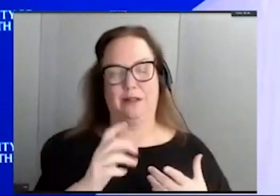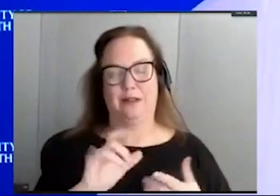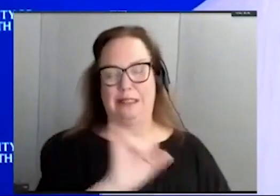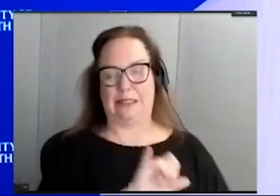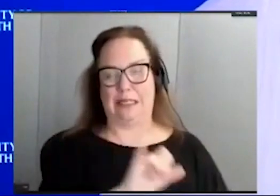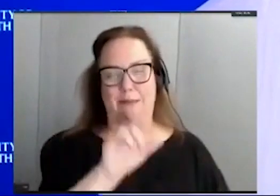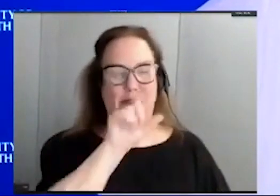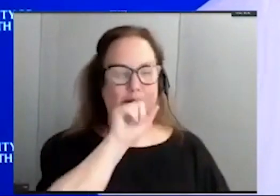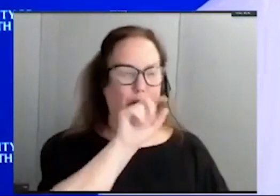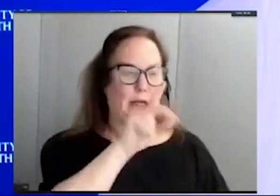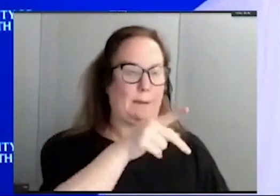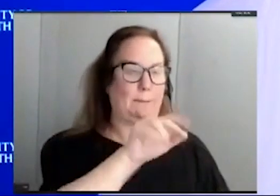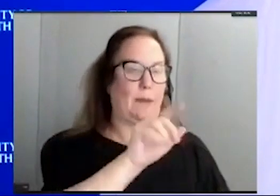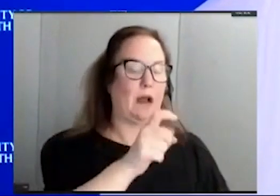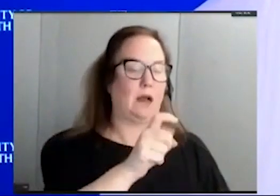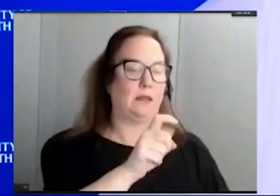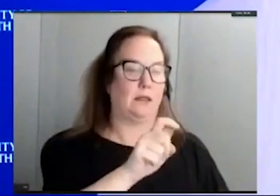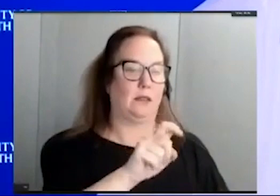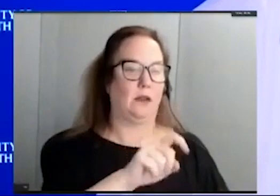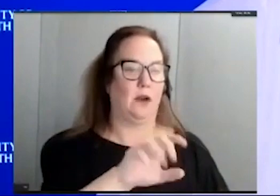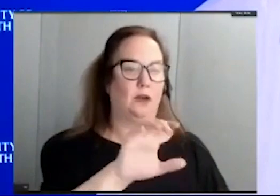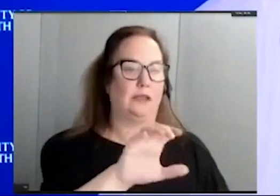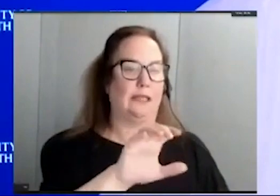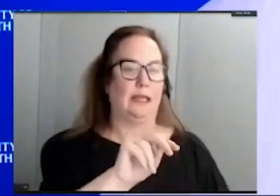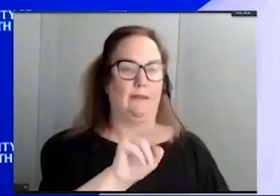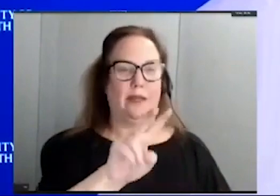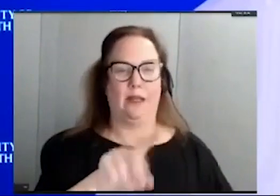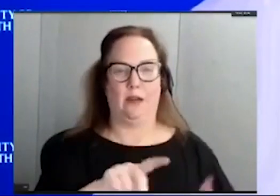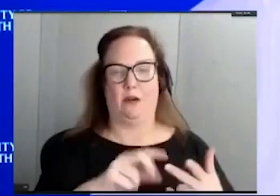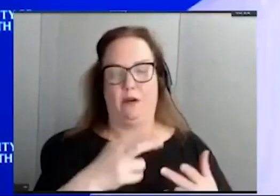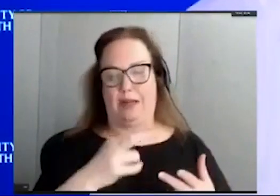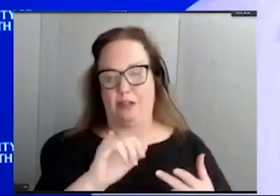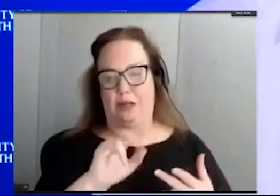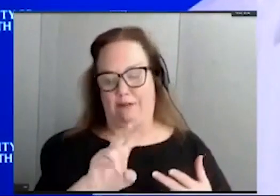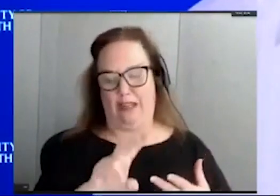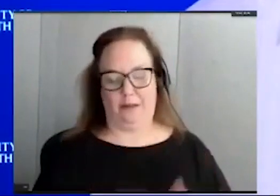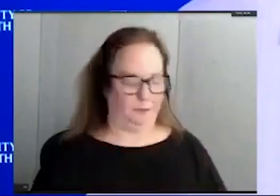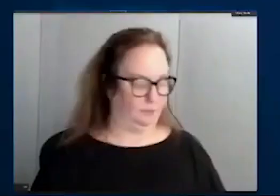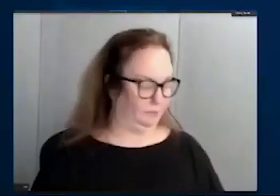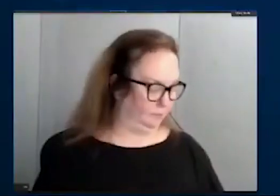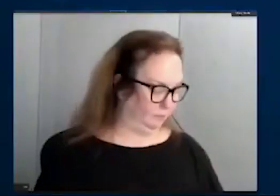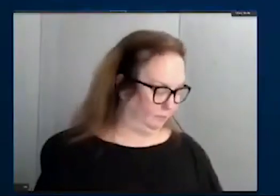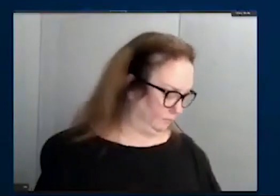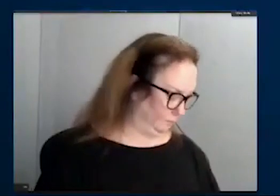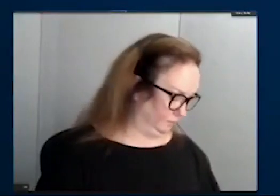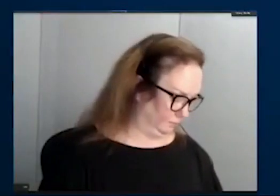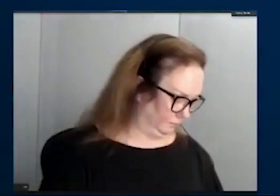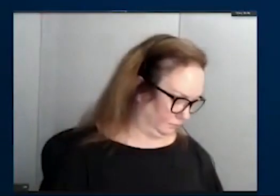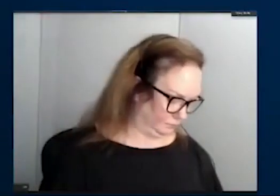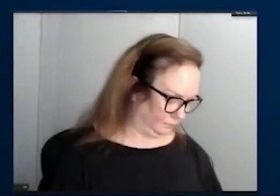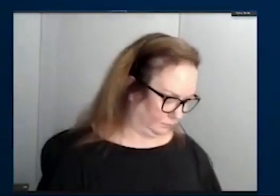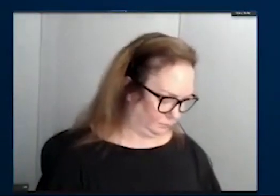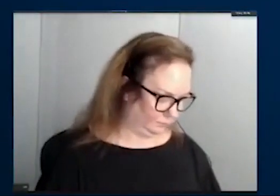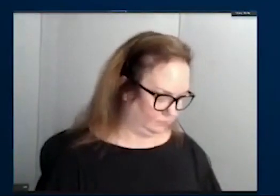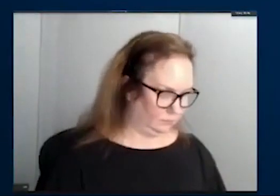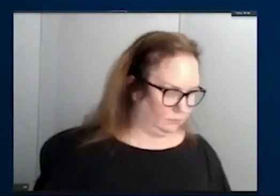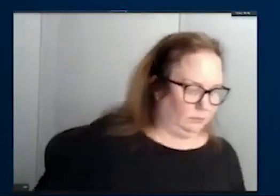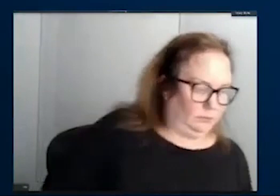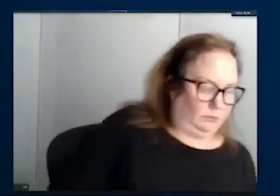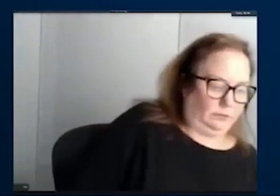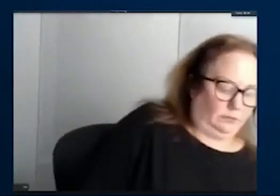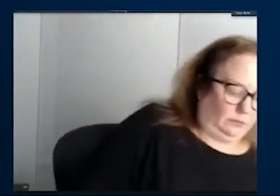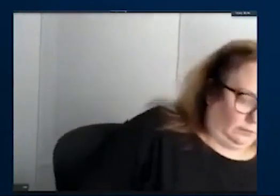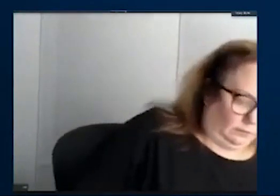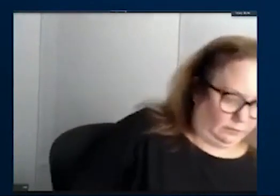virus or with CMV or with HIV or anything like that. Donna, just quickly, if you've had Delta, do you have any protection